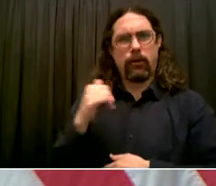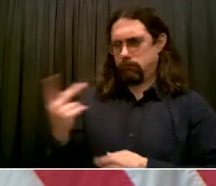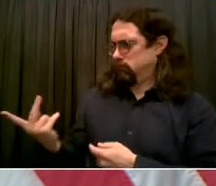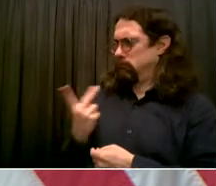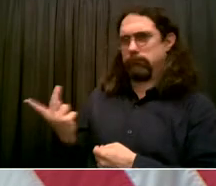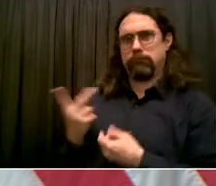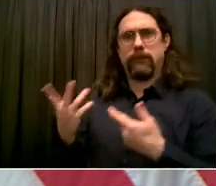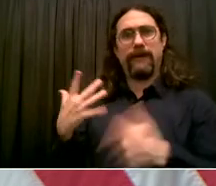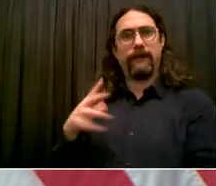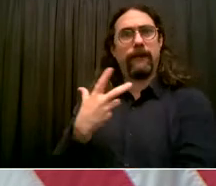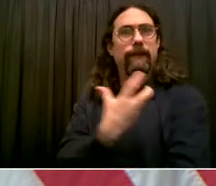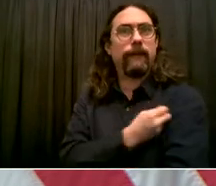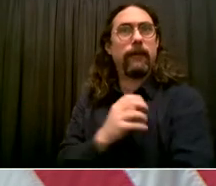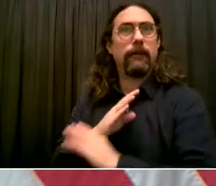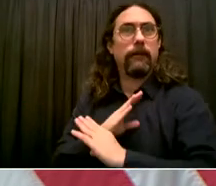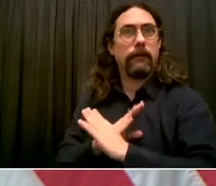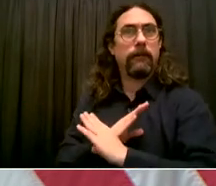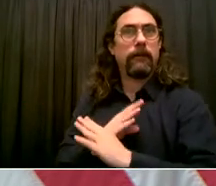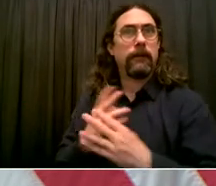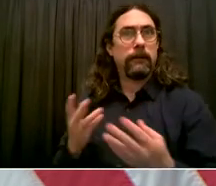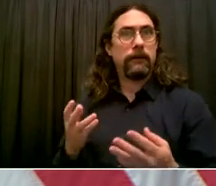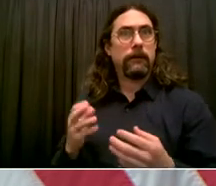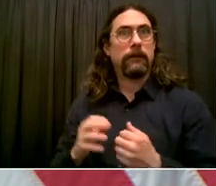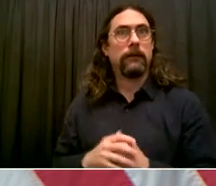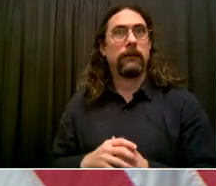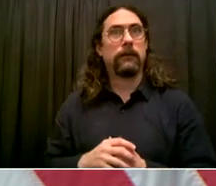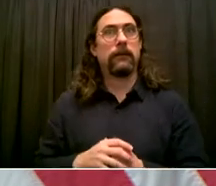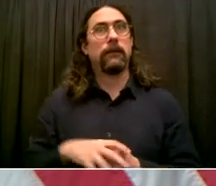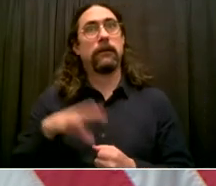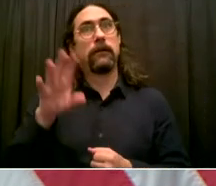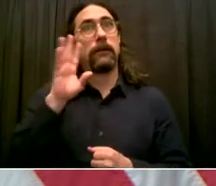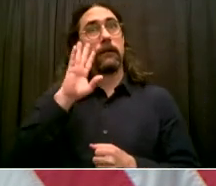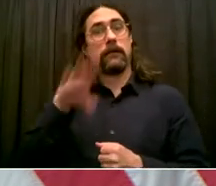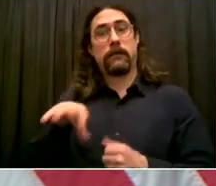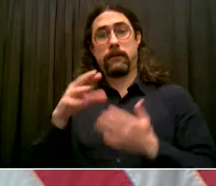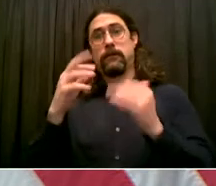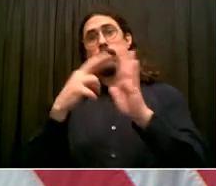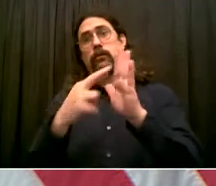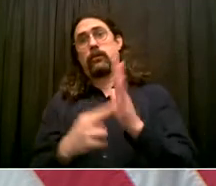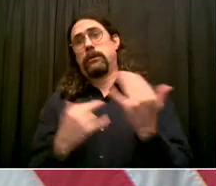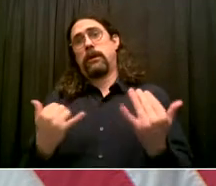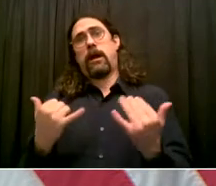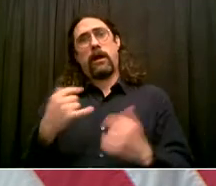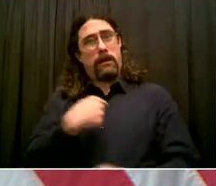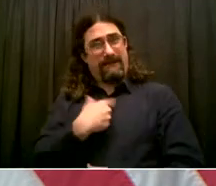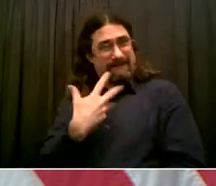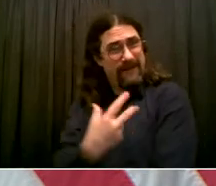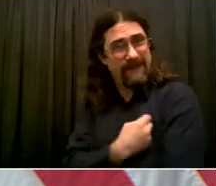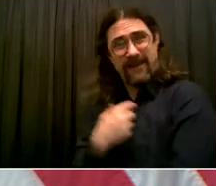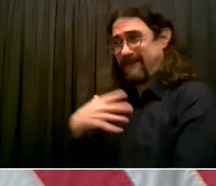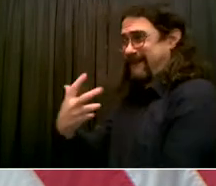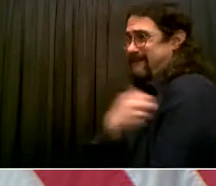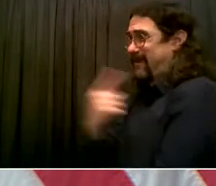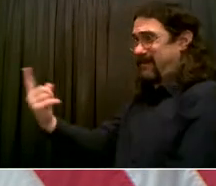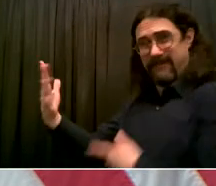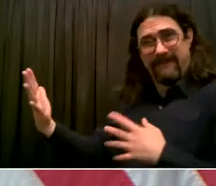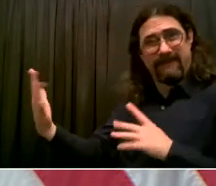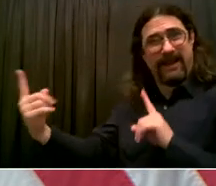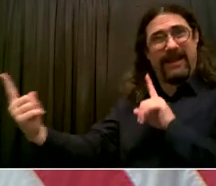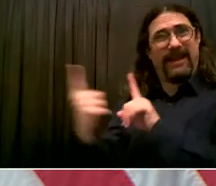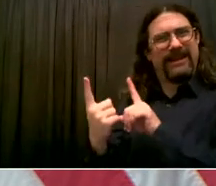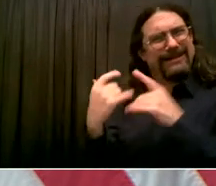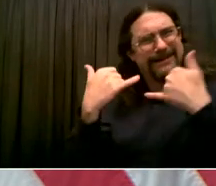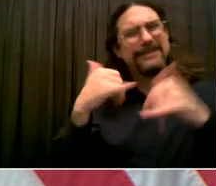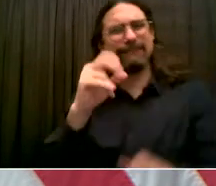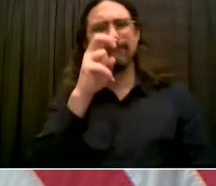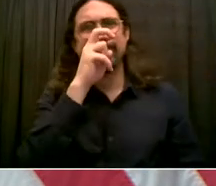more and more people get vaccinated and we see the protection that affords, I do think that you know, you'll start to